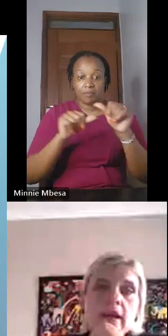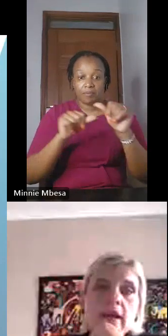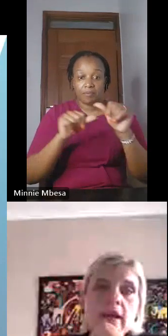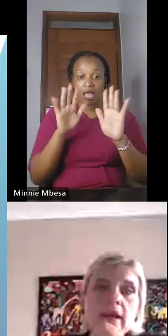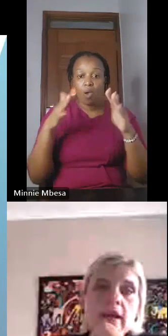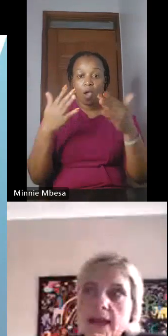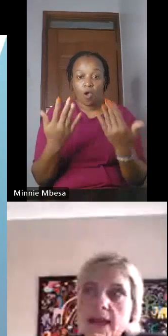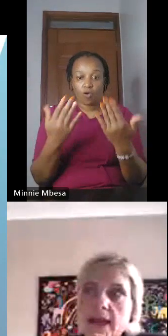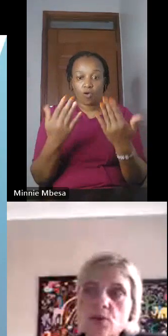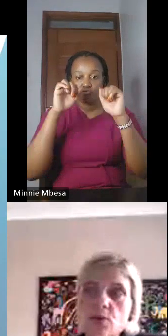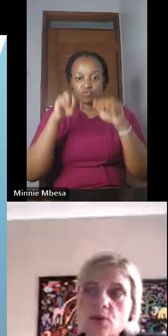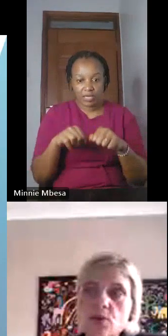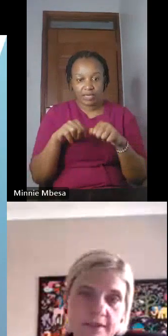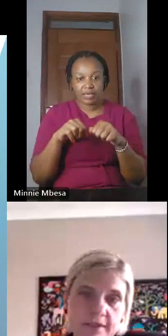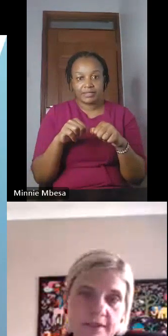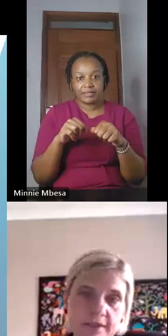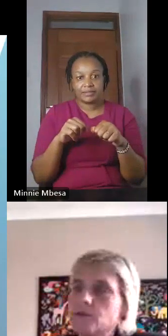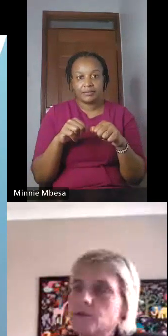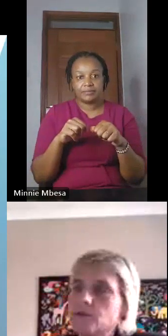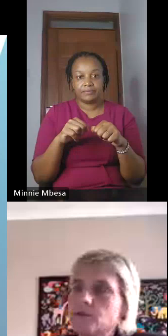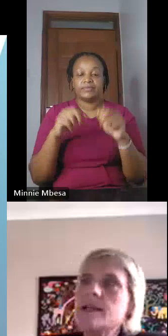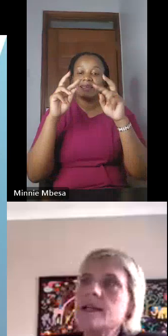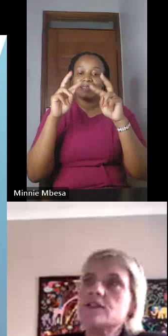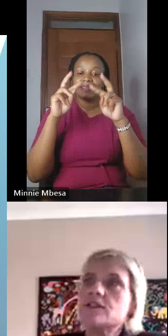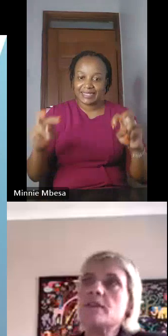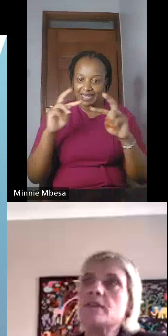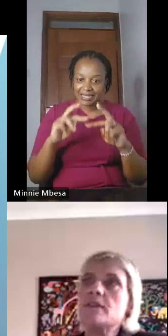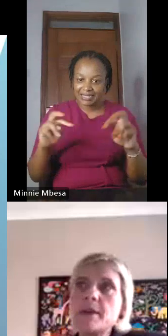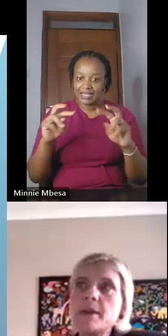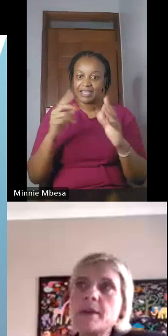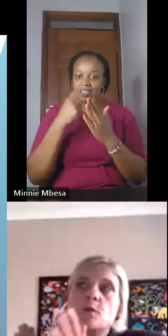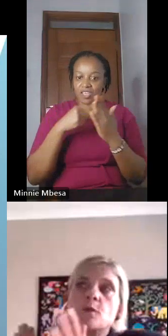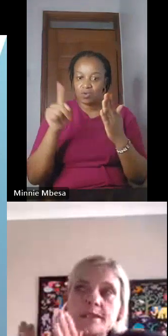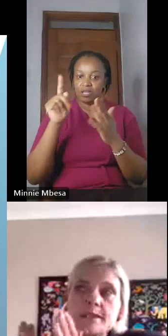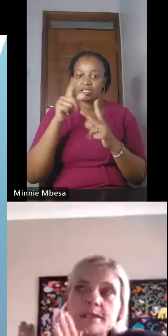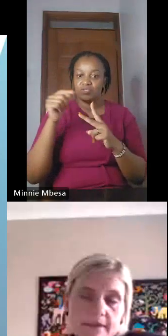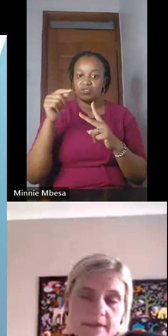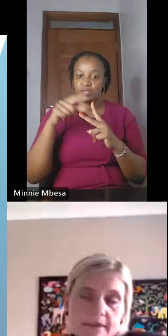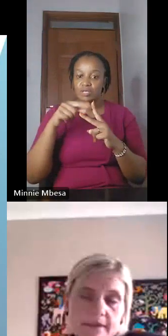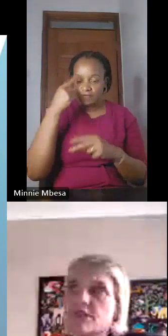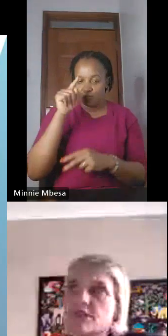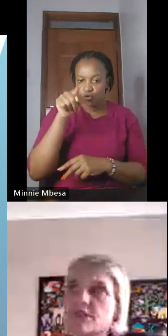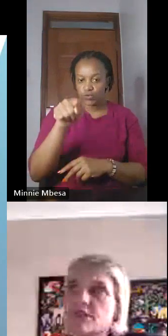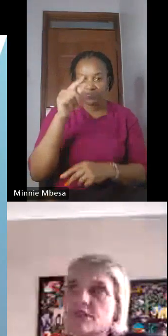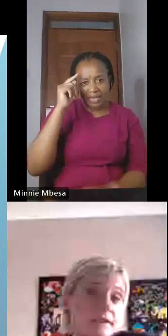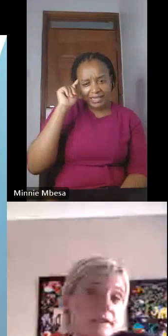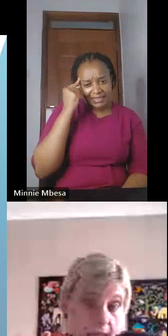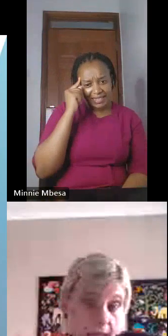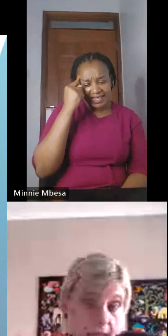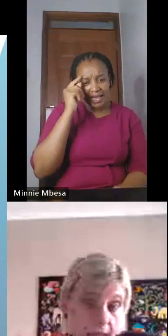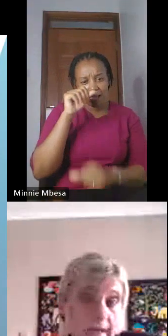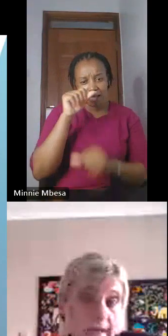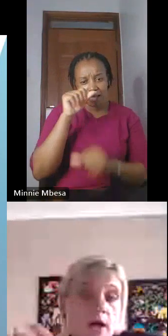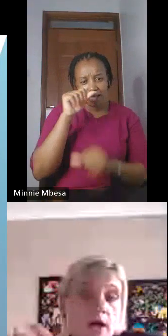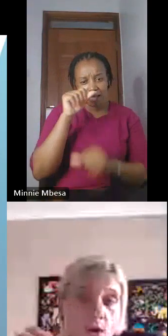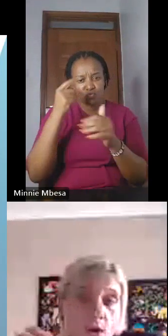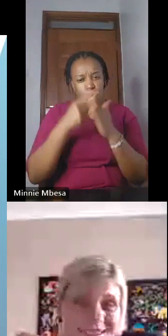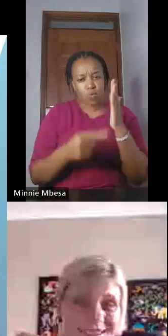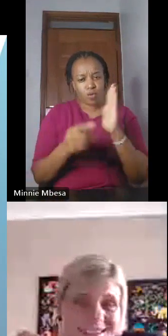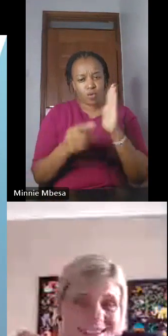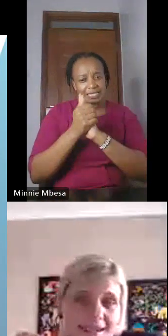research the right course choice for you, right? So think about what skills and knowledge do you want to gain?